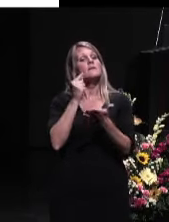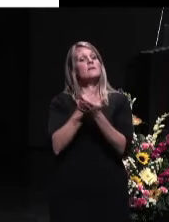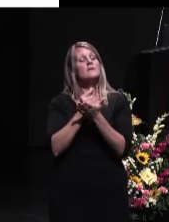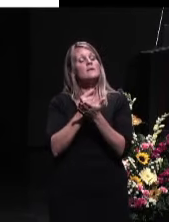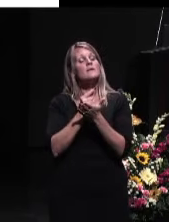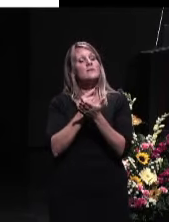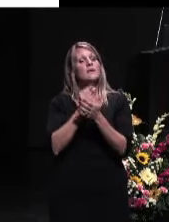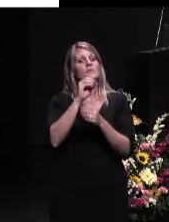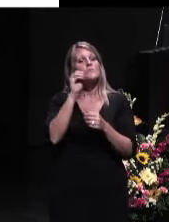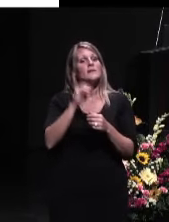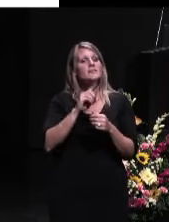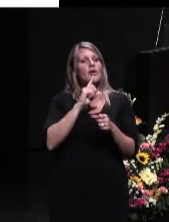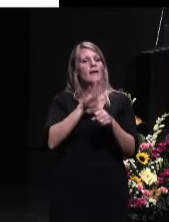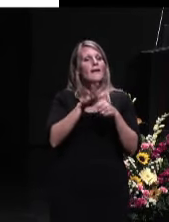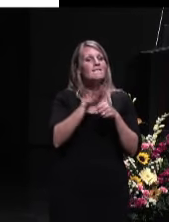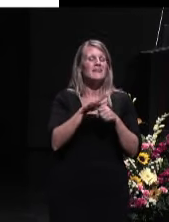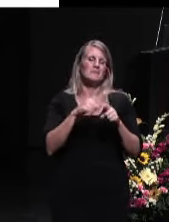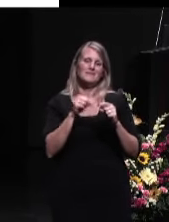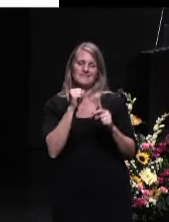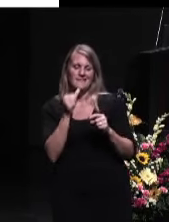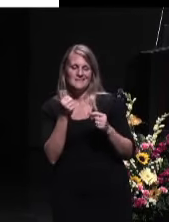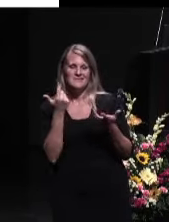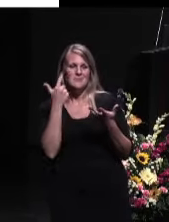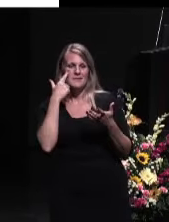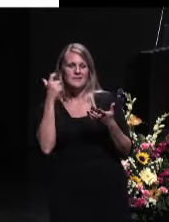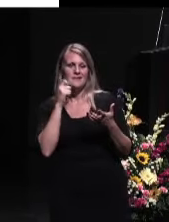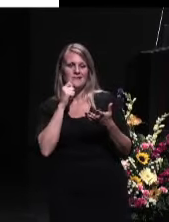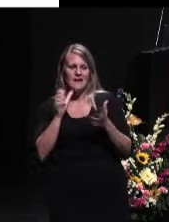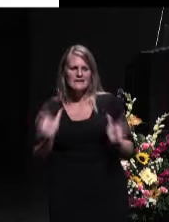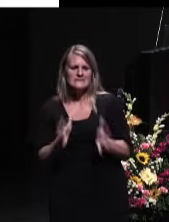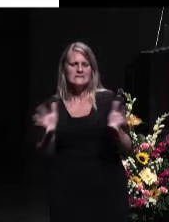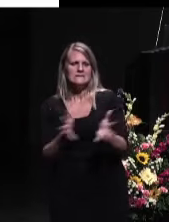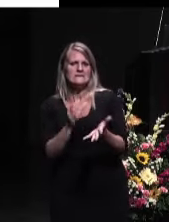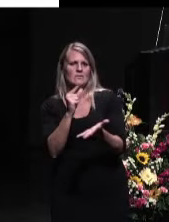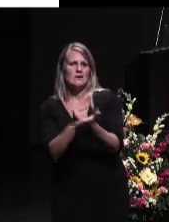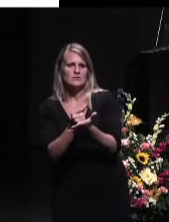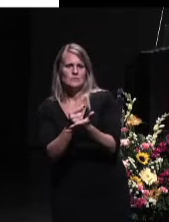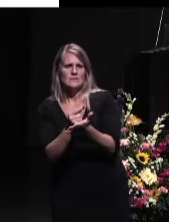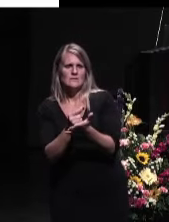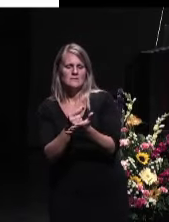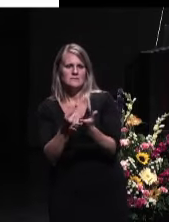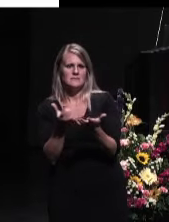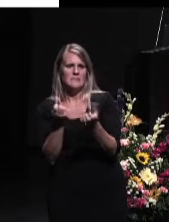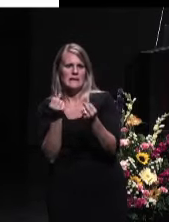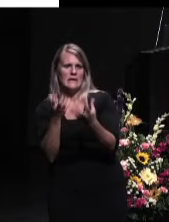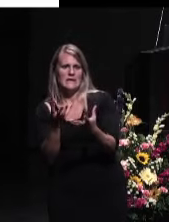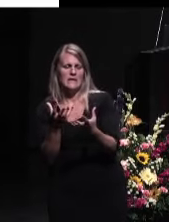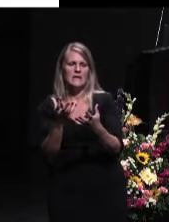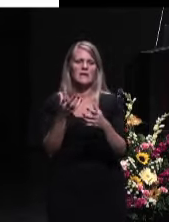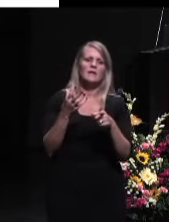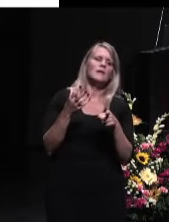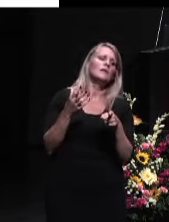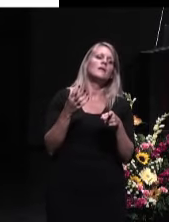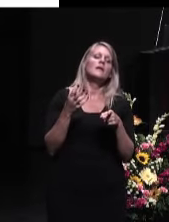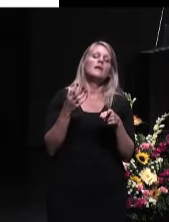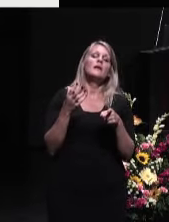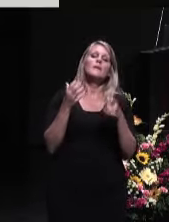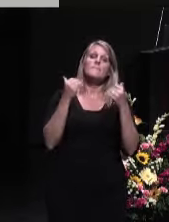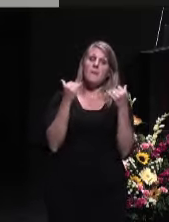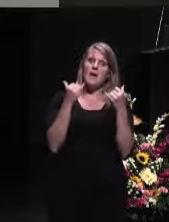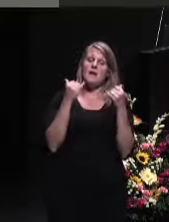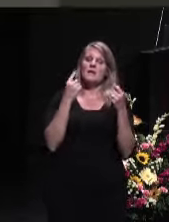They're a knock because we're not getting students through at a very high level. Achievement gap, I've talked about already, that's a national phenomenon.